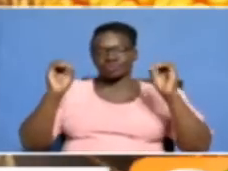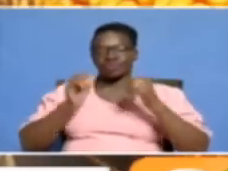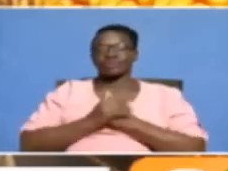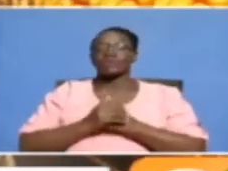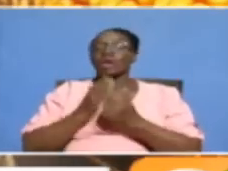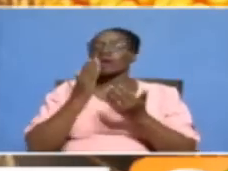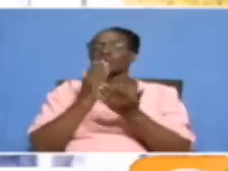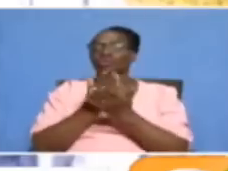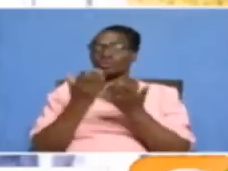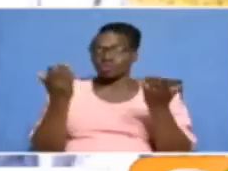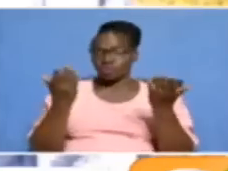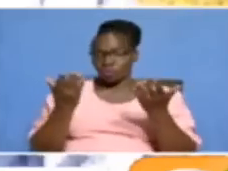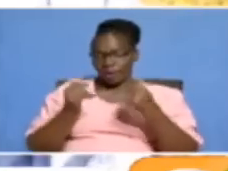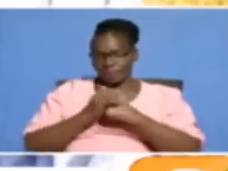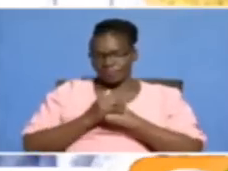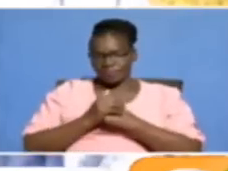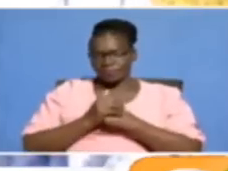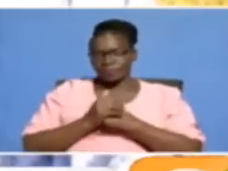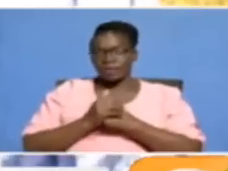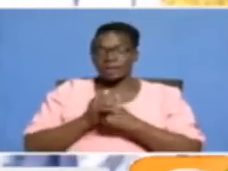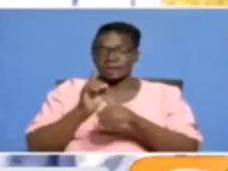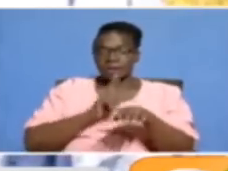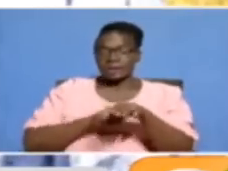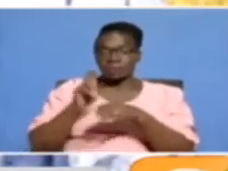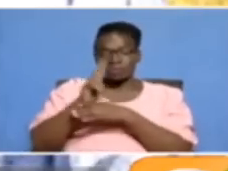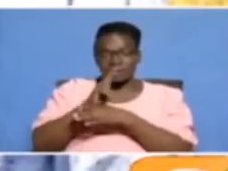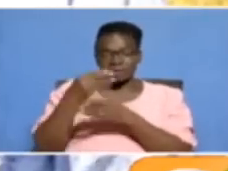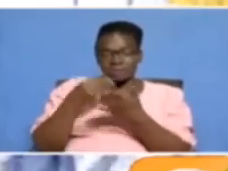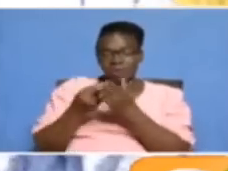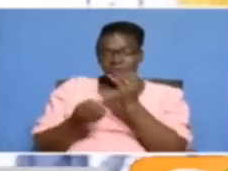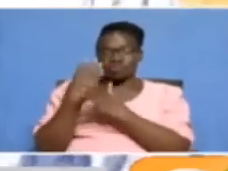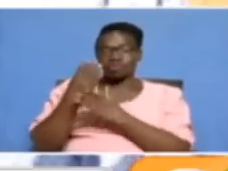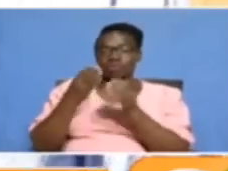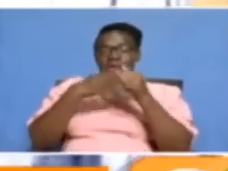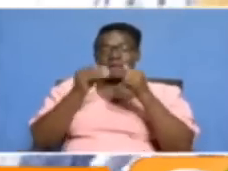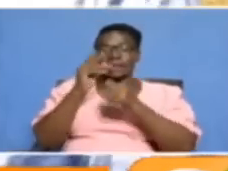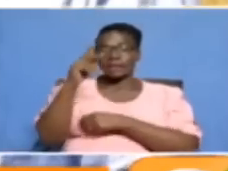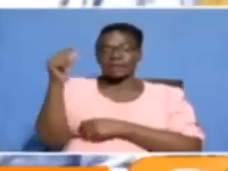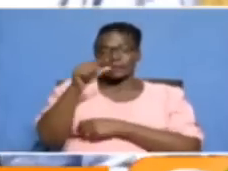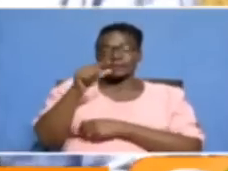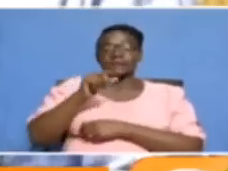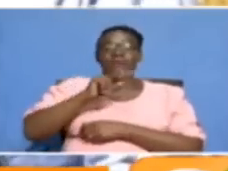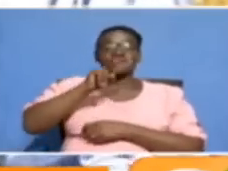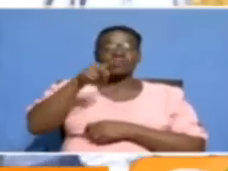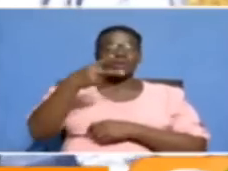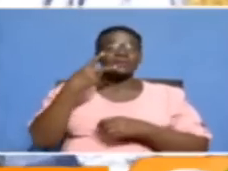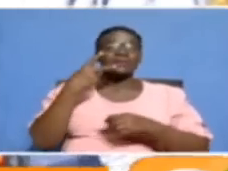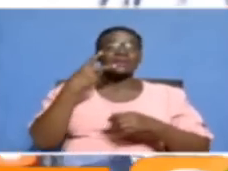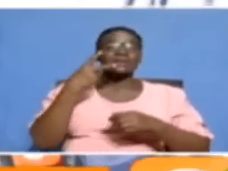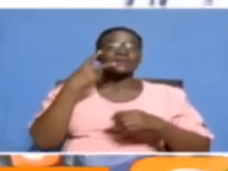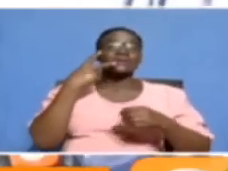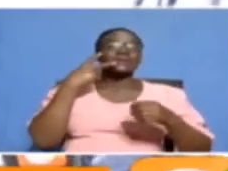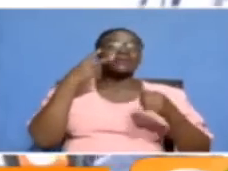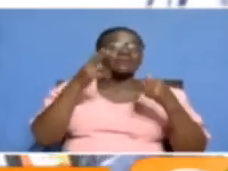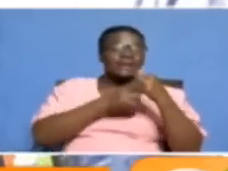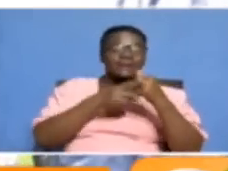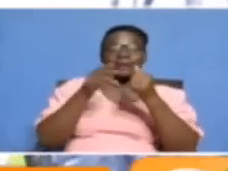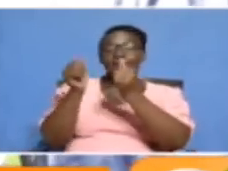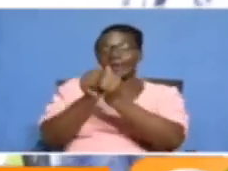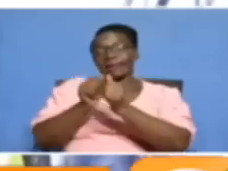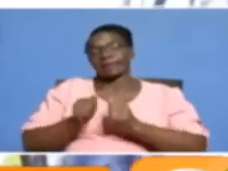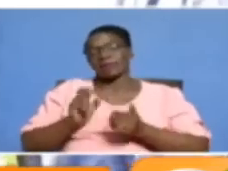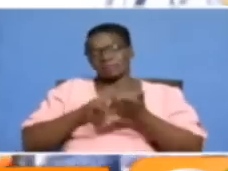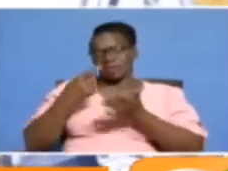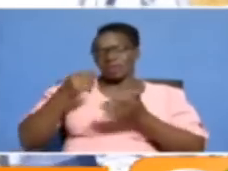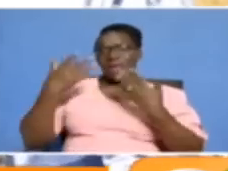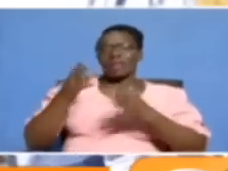mambo ni kwamba, the cost of production for 90 kilos is 27.10. How can you go at a